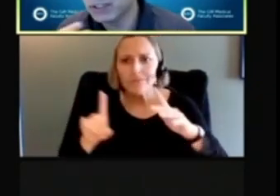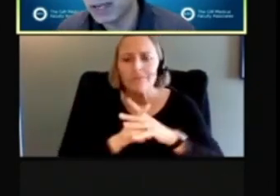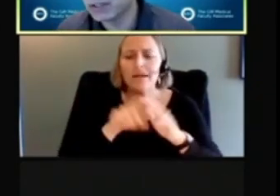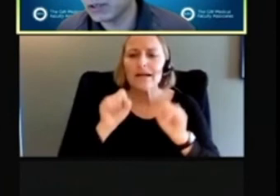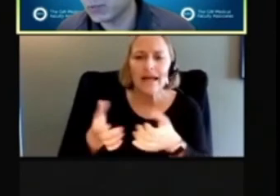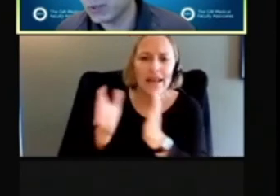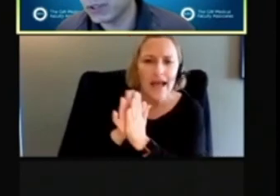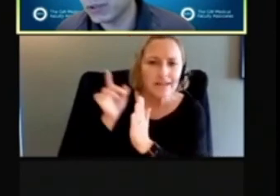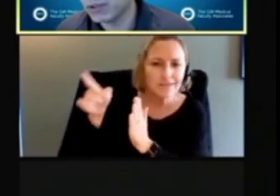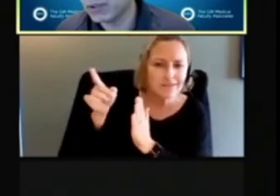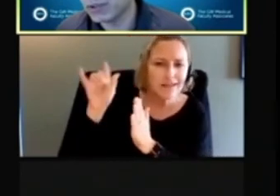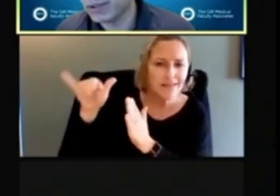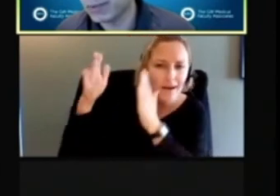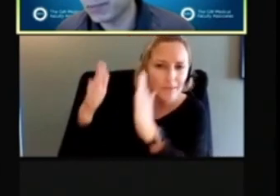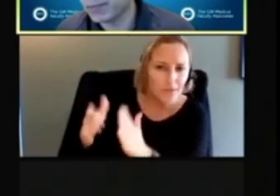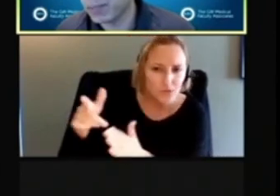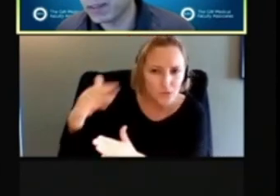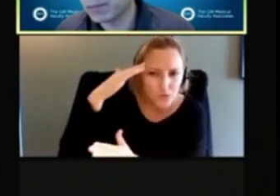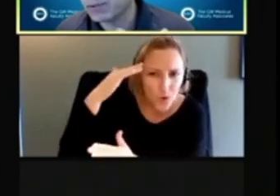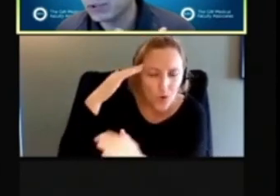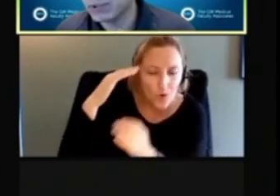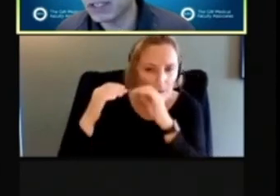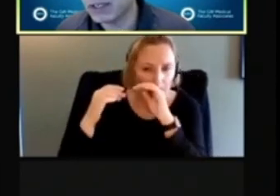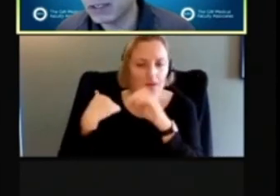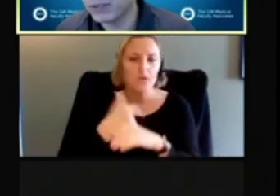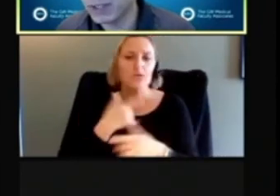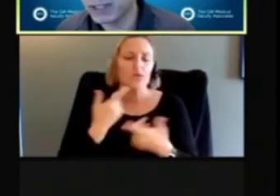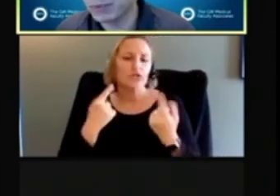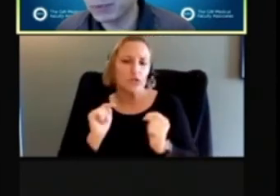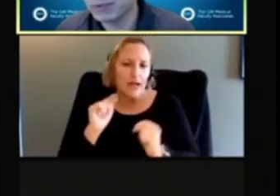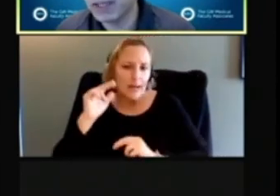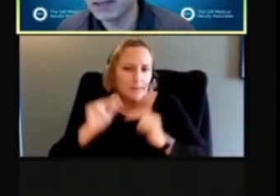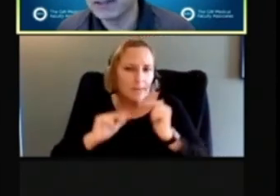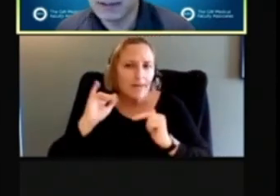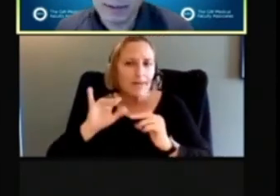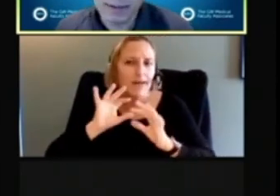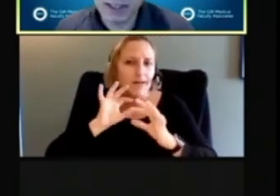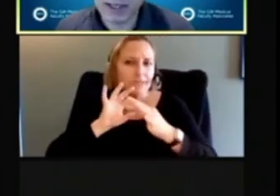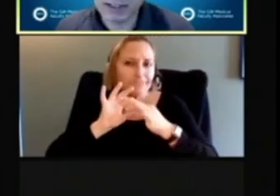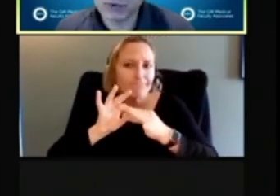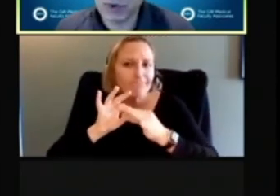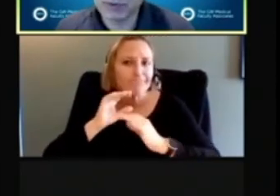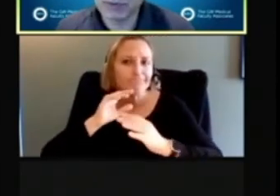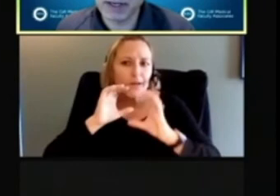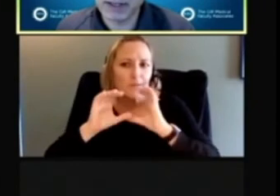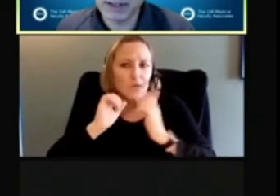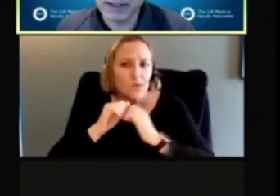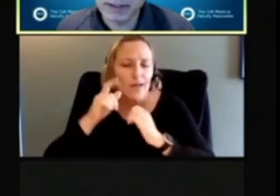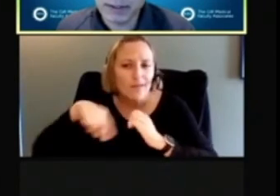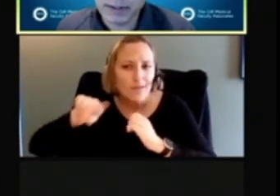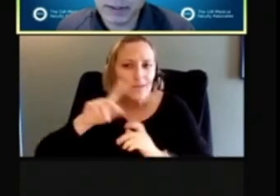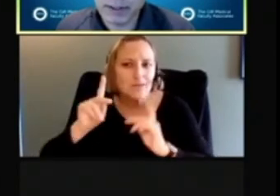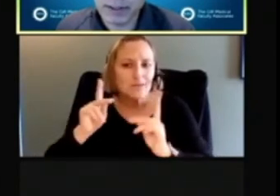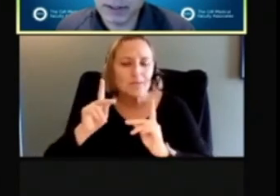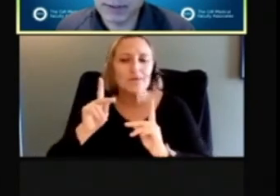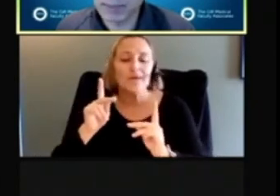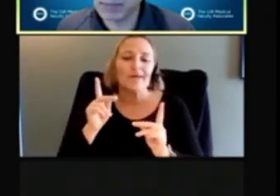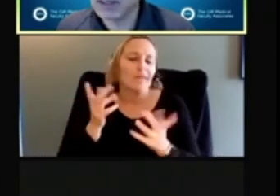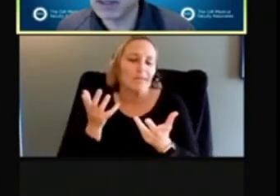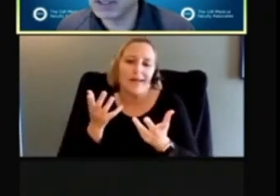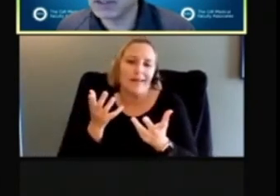this dialogue with people who attended at a health desk. That, again, got disrupted by